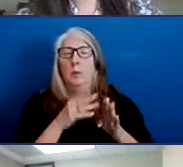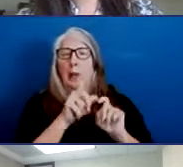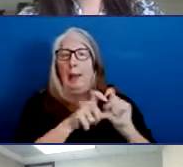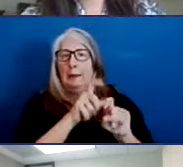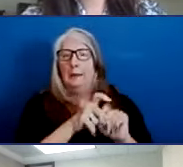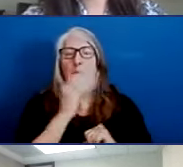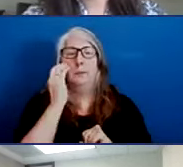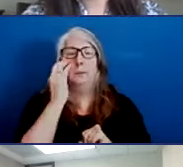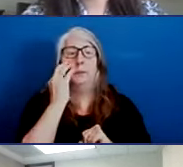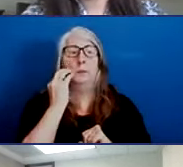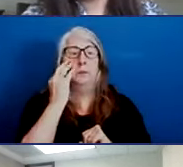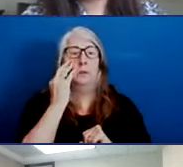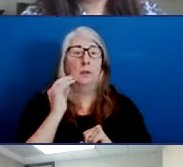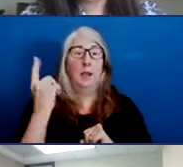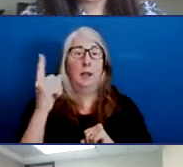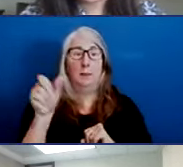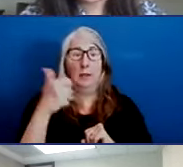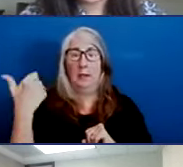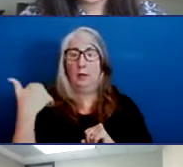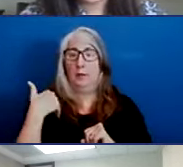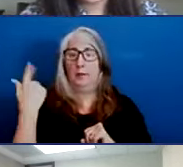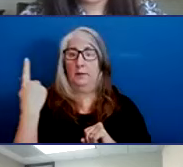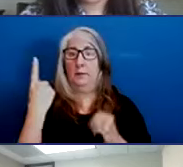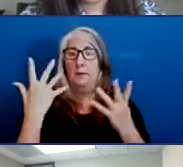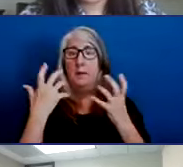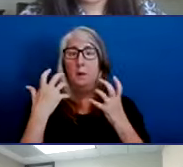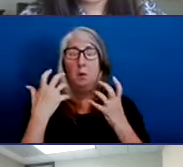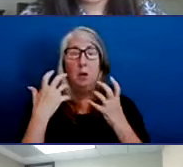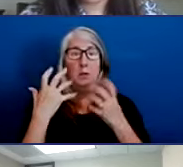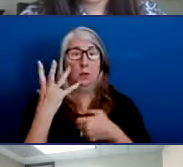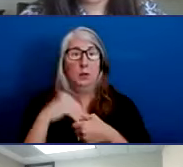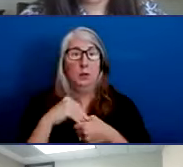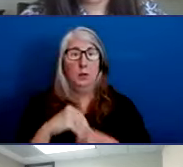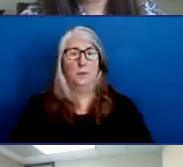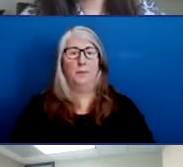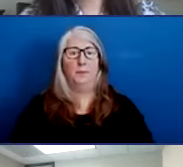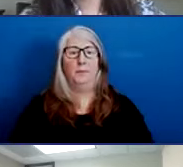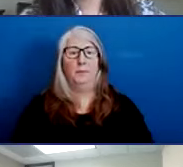Did anyone else have anything they wanted to make sure was covered?